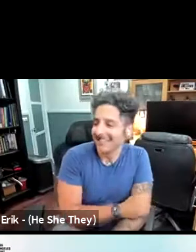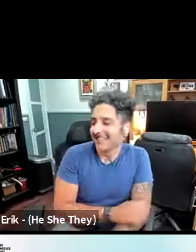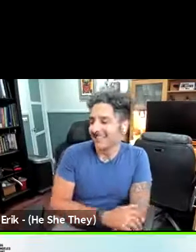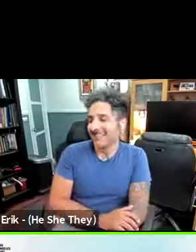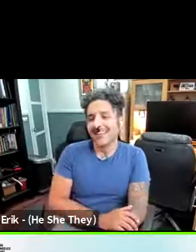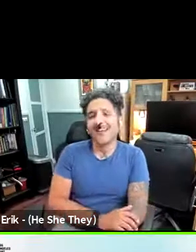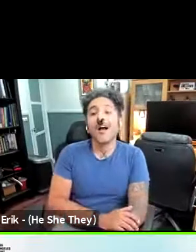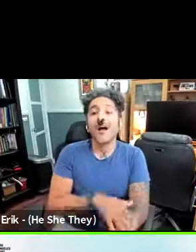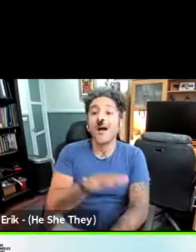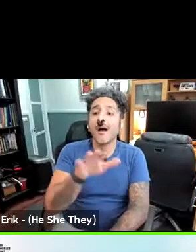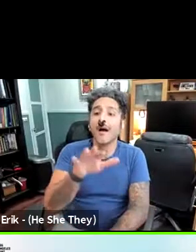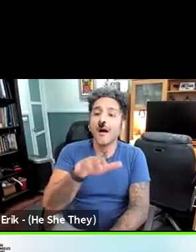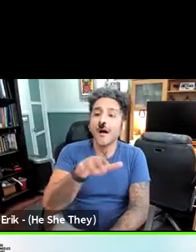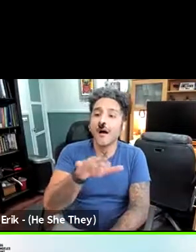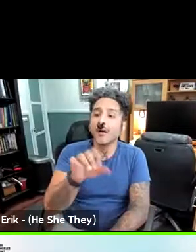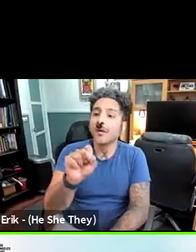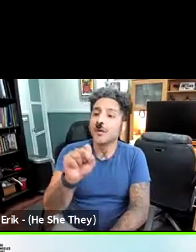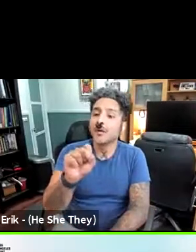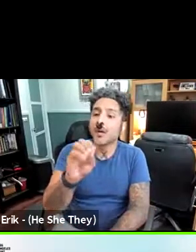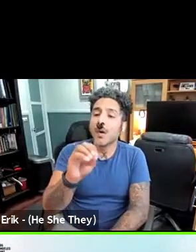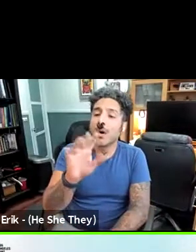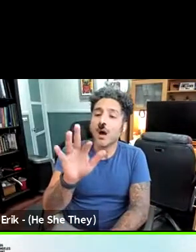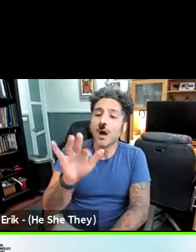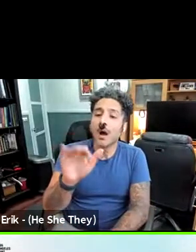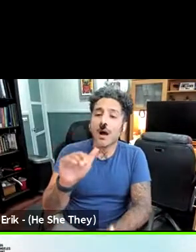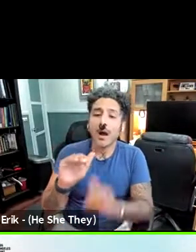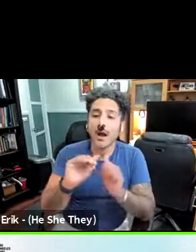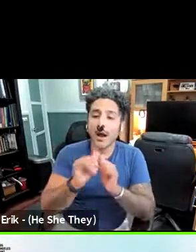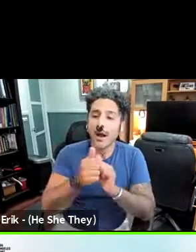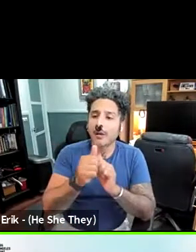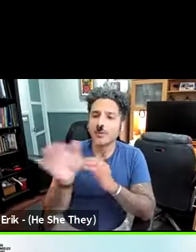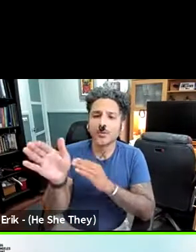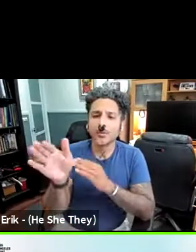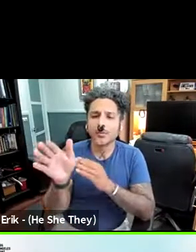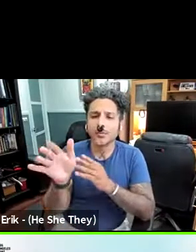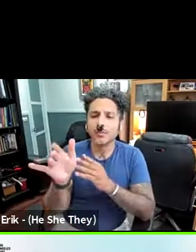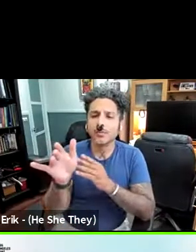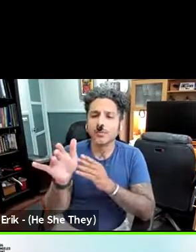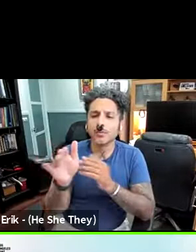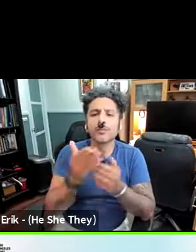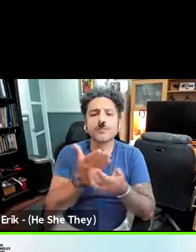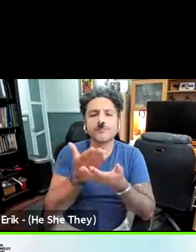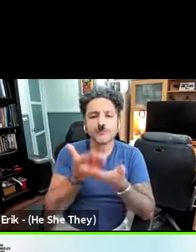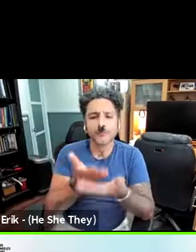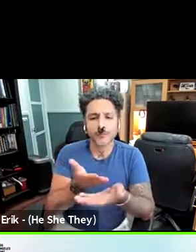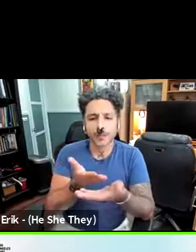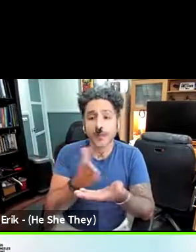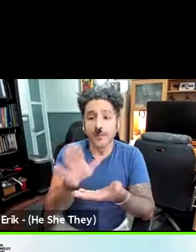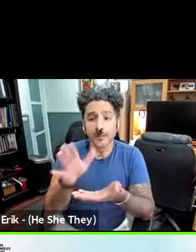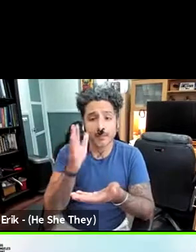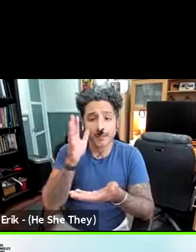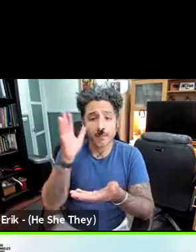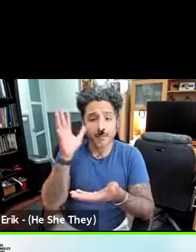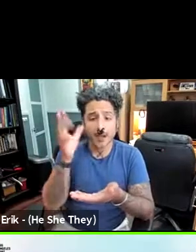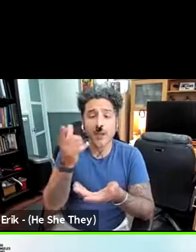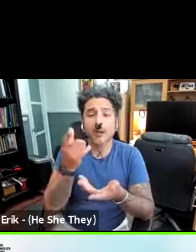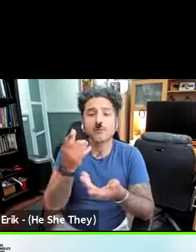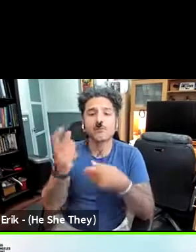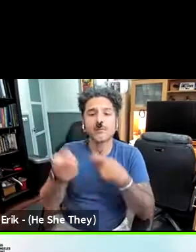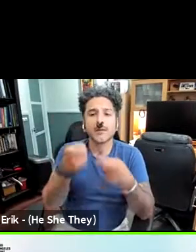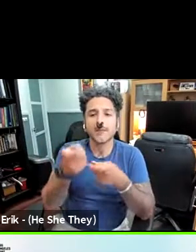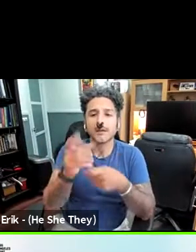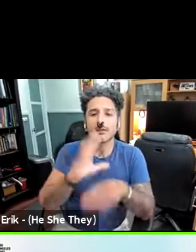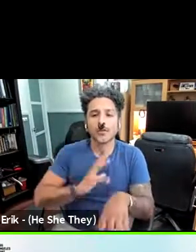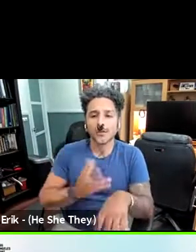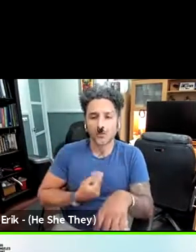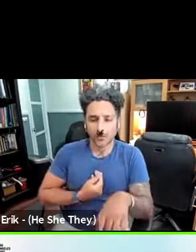So how would you direct or suggest that this parent give back to the trans community as a queer